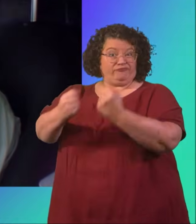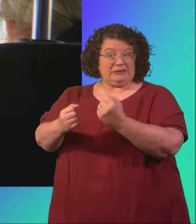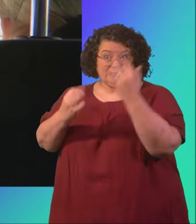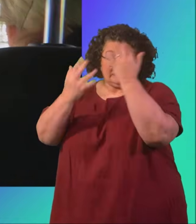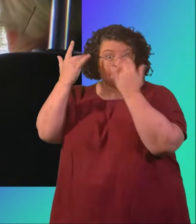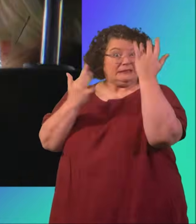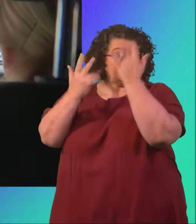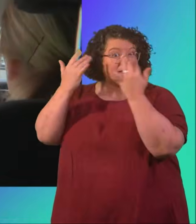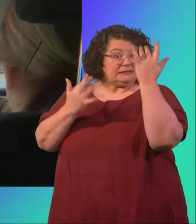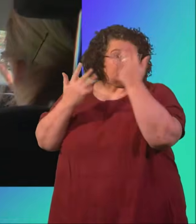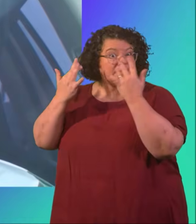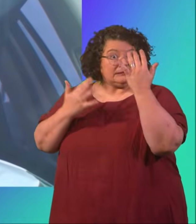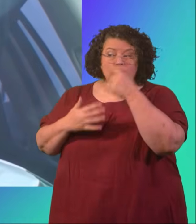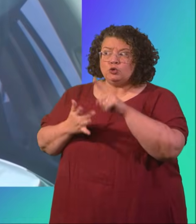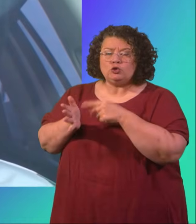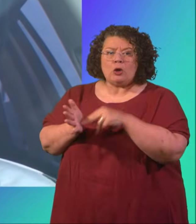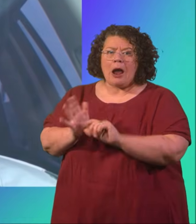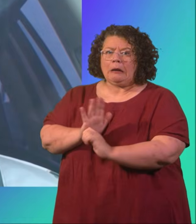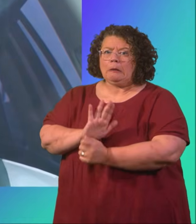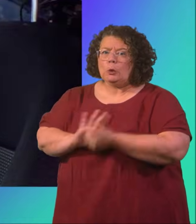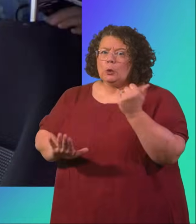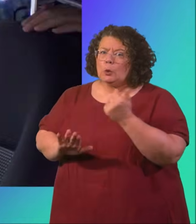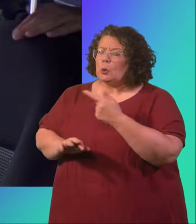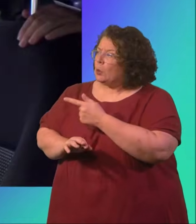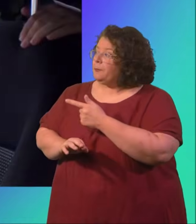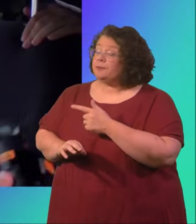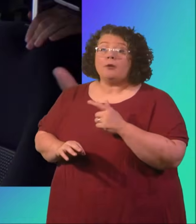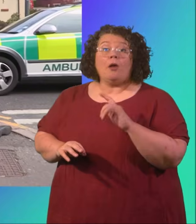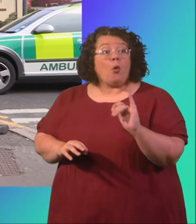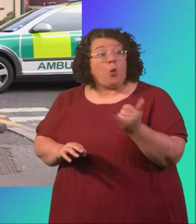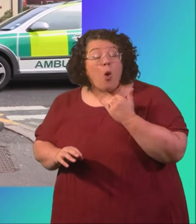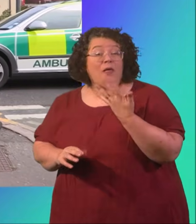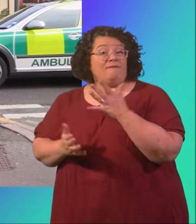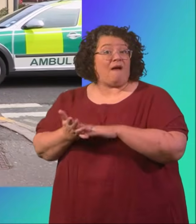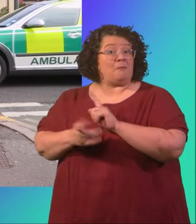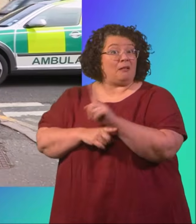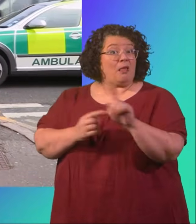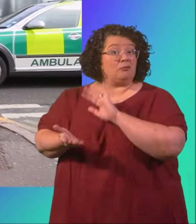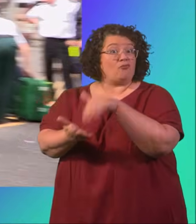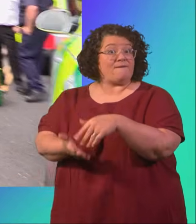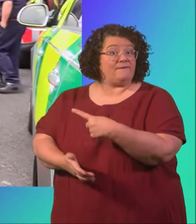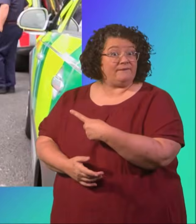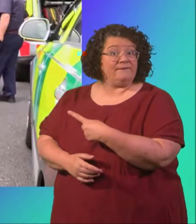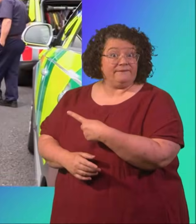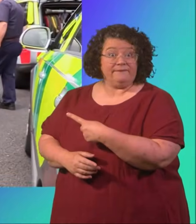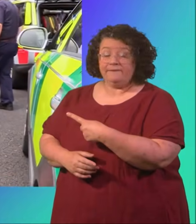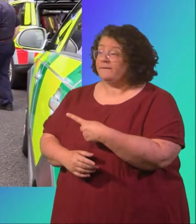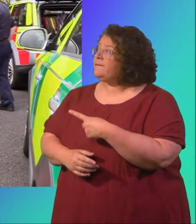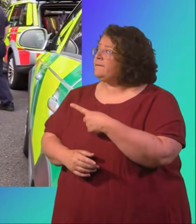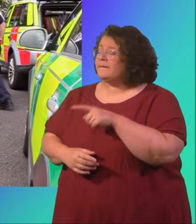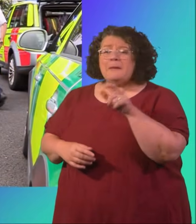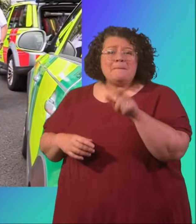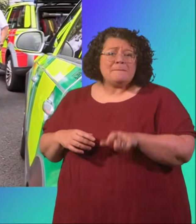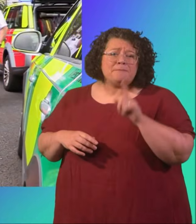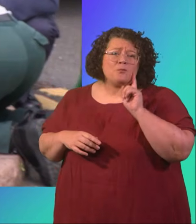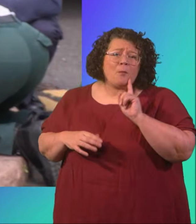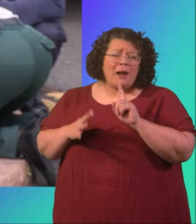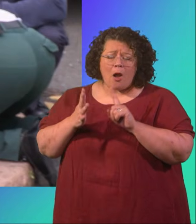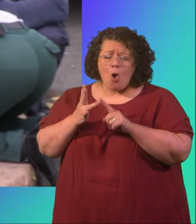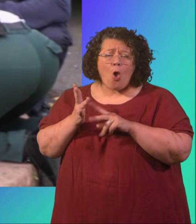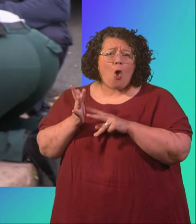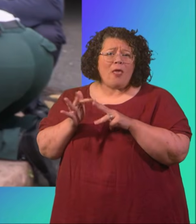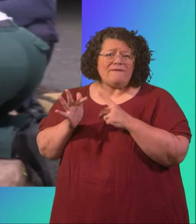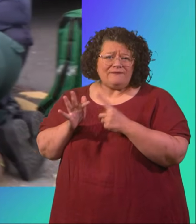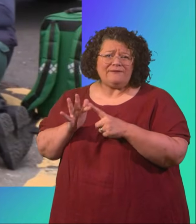at. We arrived just 5 minutes after the call came in, and I can see our patient Olive with some firemen who stopped to help. My